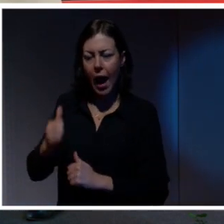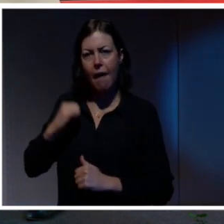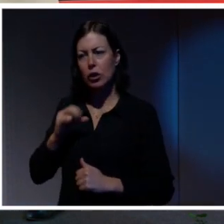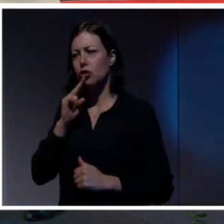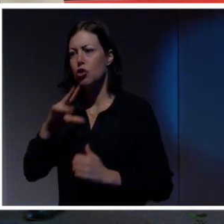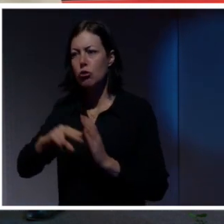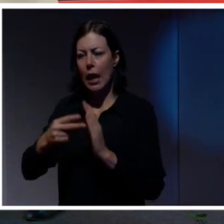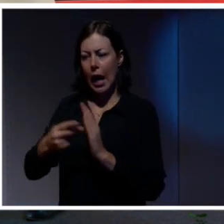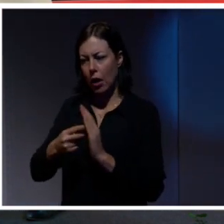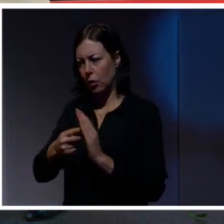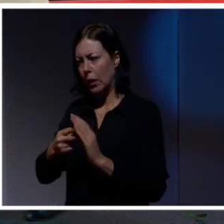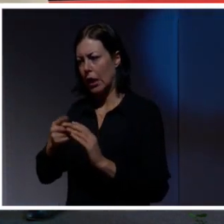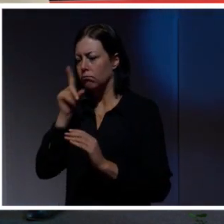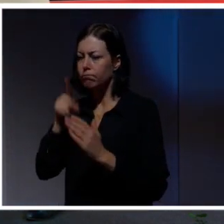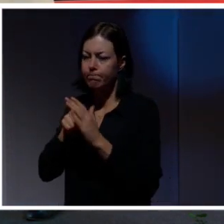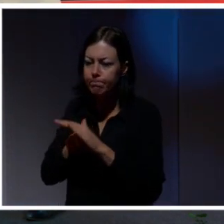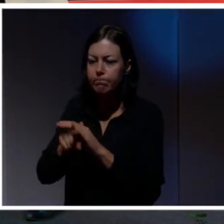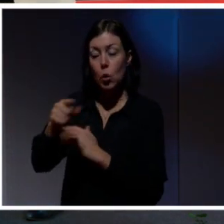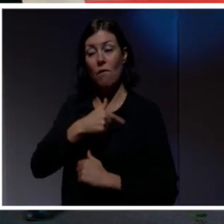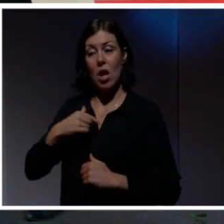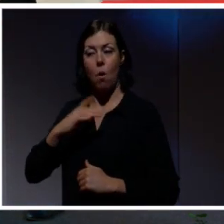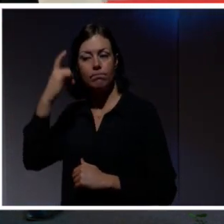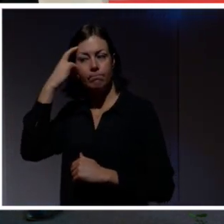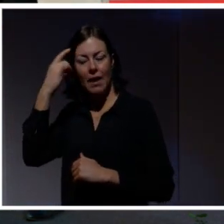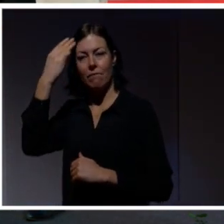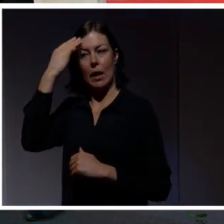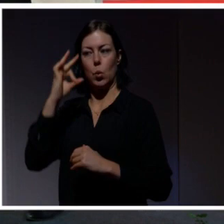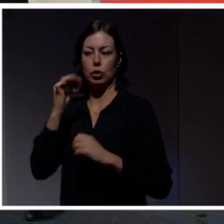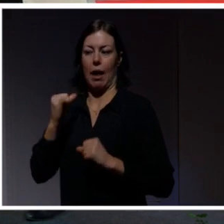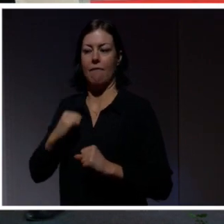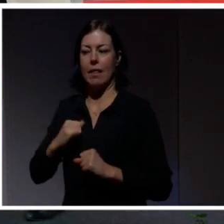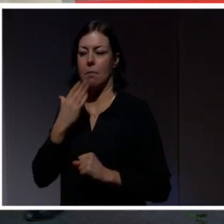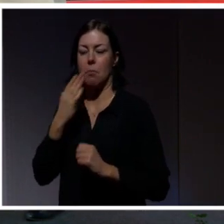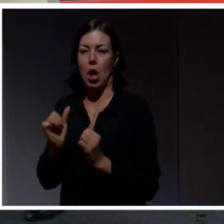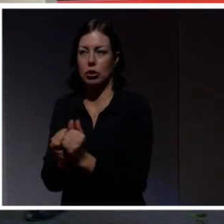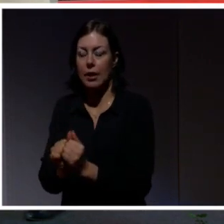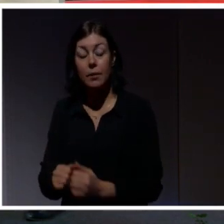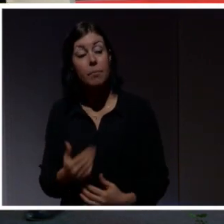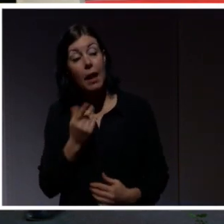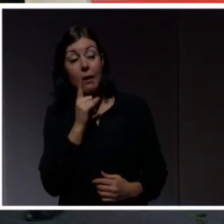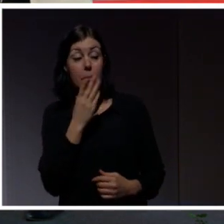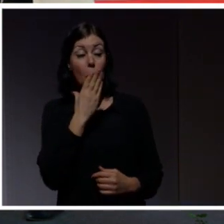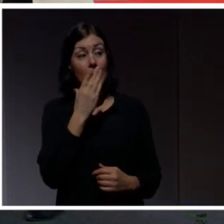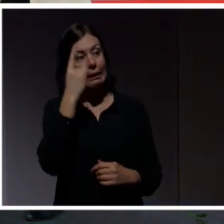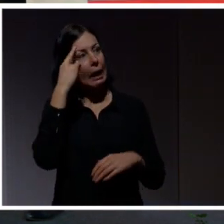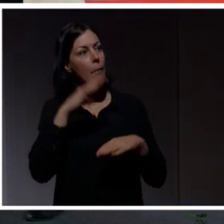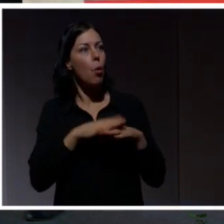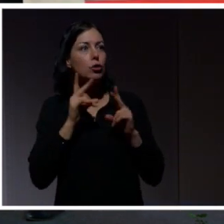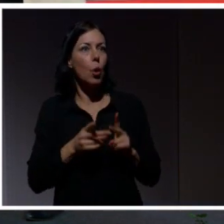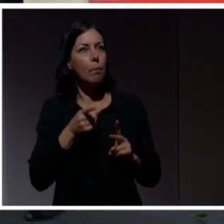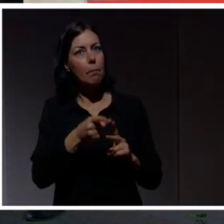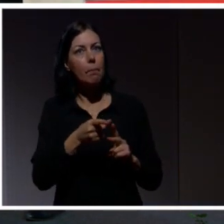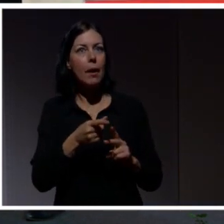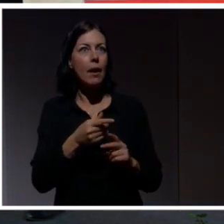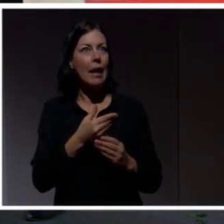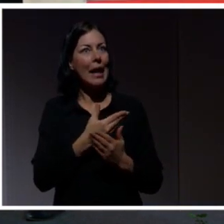and we have the wisdom to use it in the right way. So basically, we can also, it's helpful to always think of it not as an agent